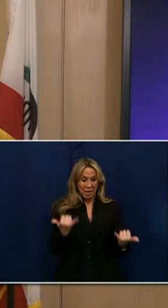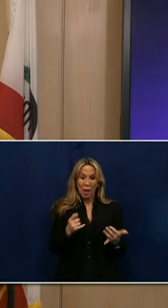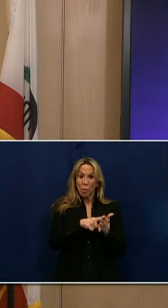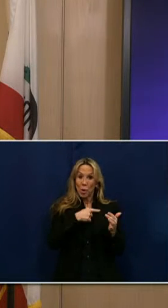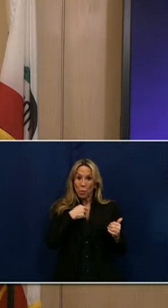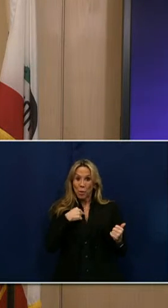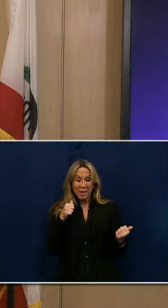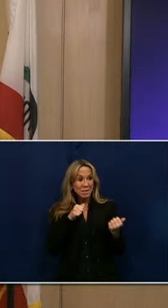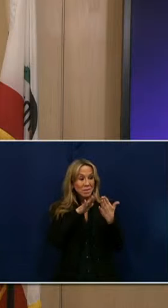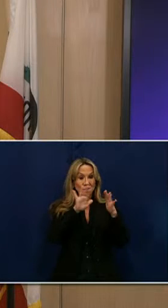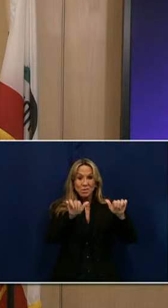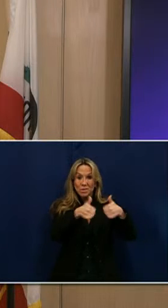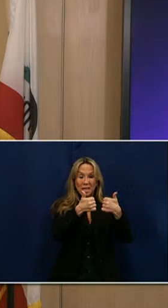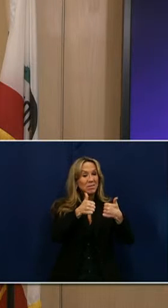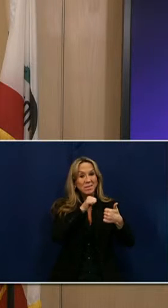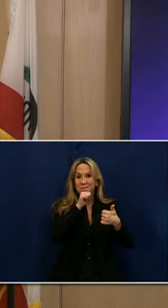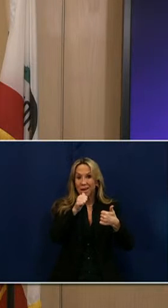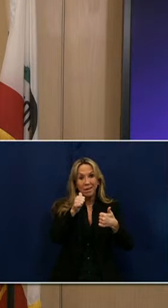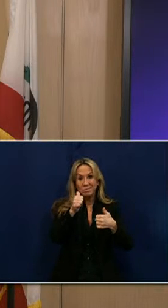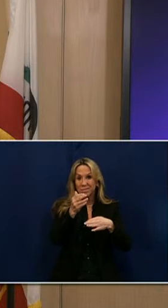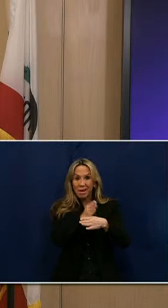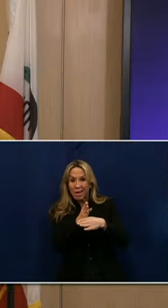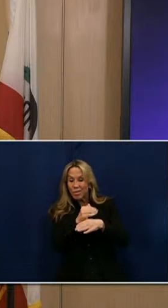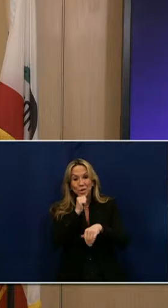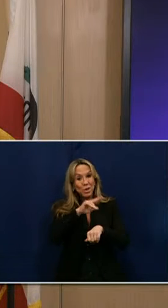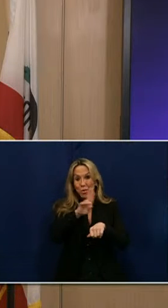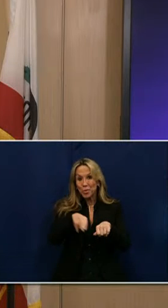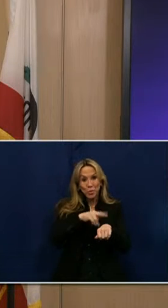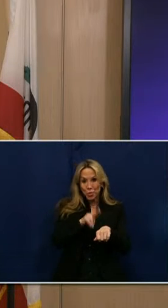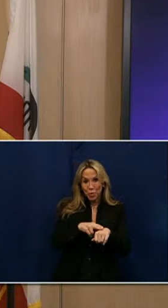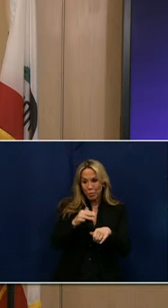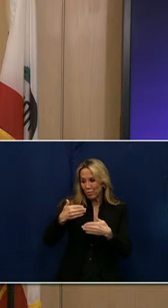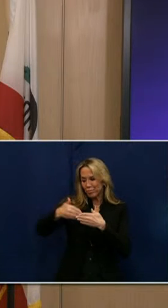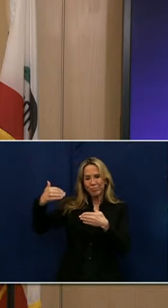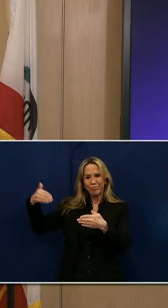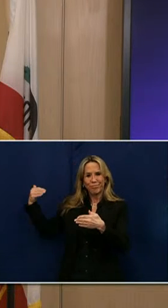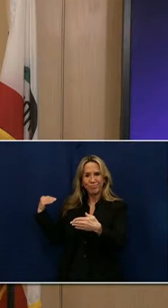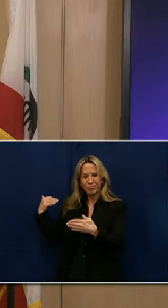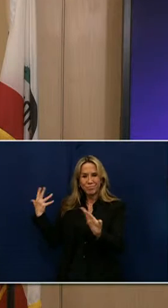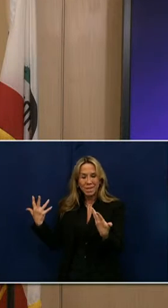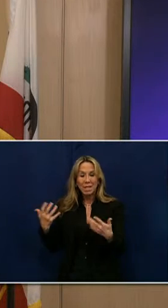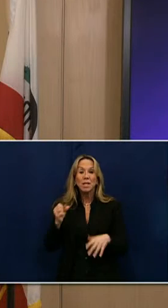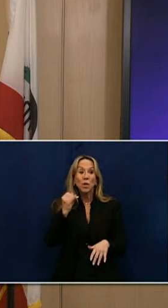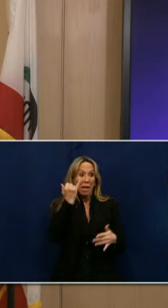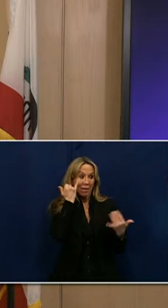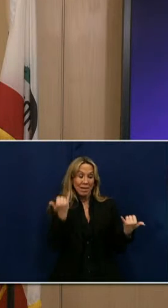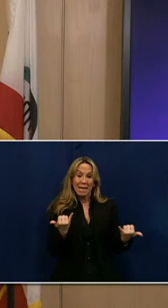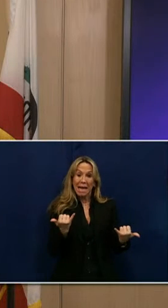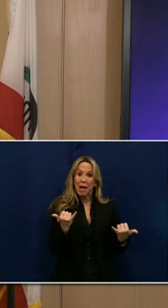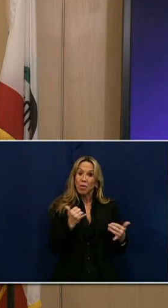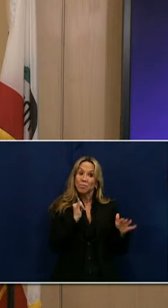we're facing. And based on the projections, if we can have success in the regional stay-at-home order, the hope is that we don't